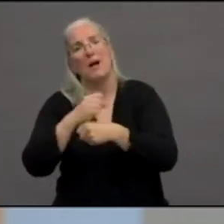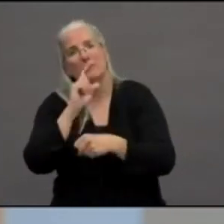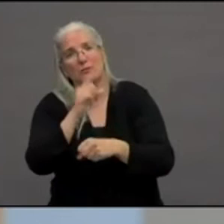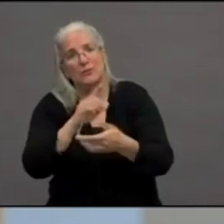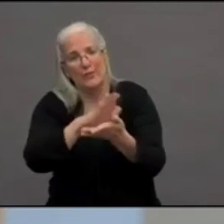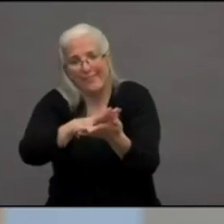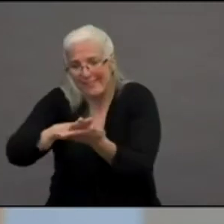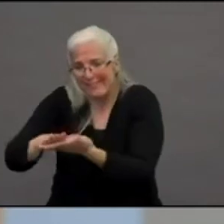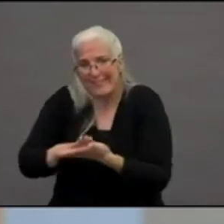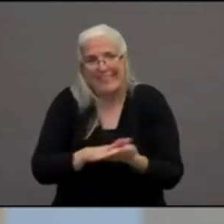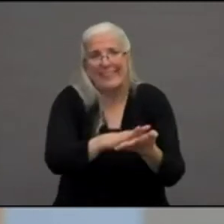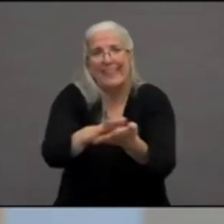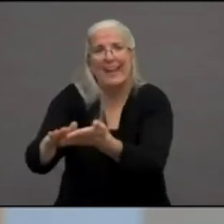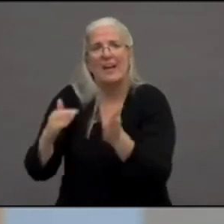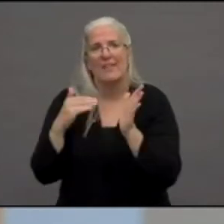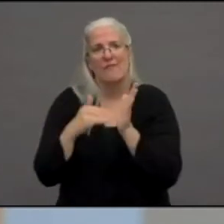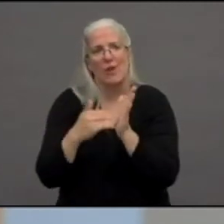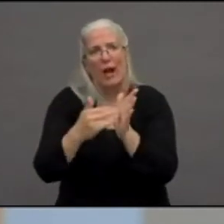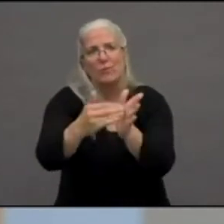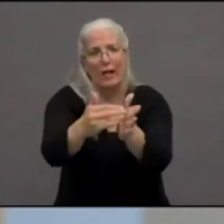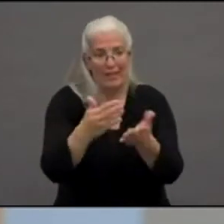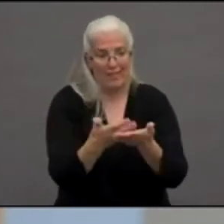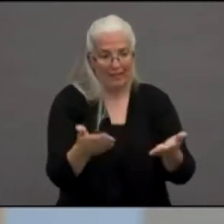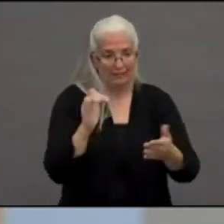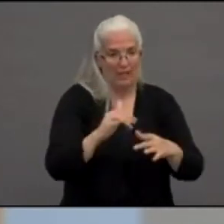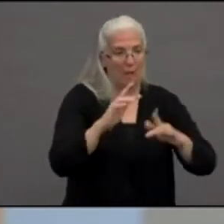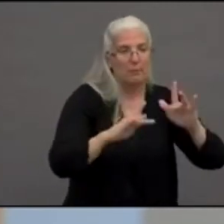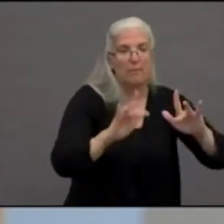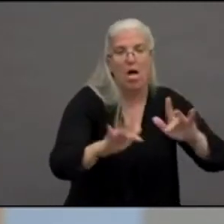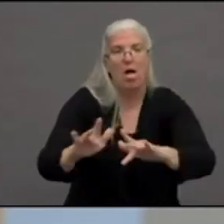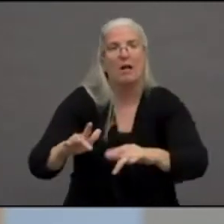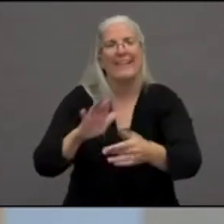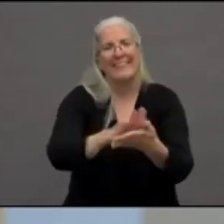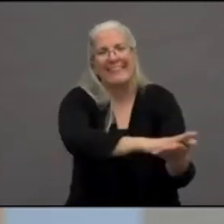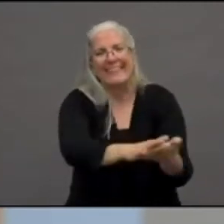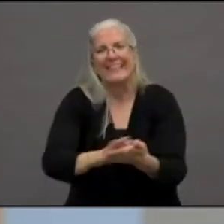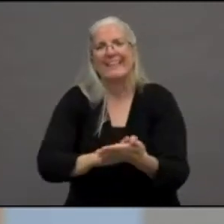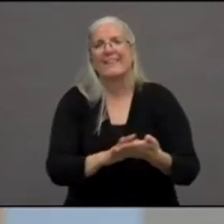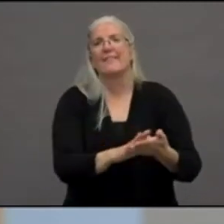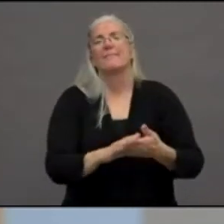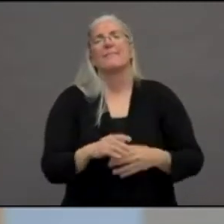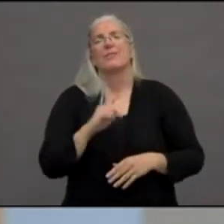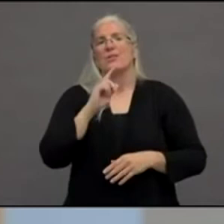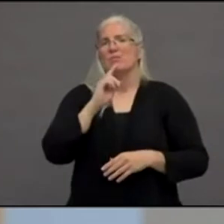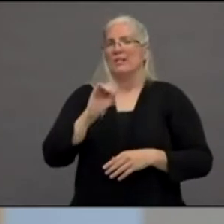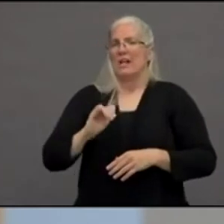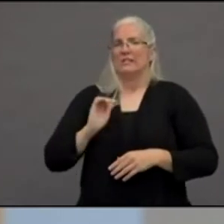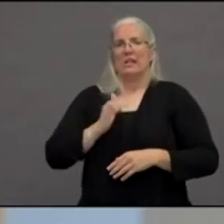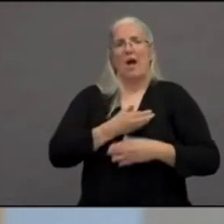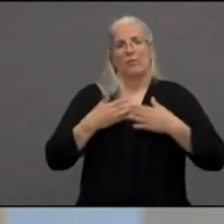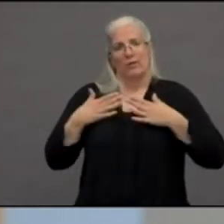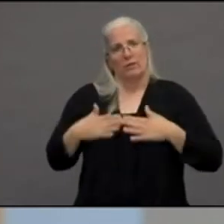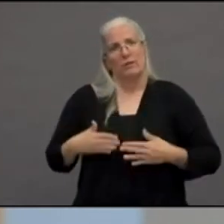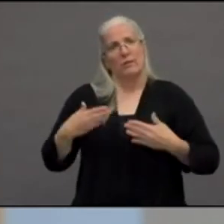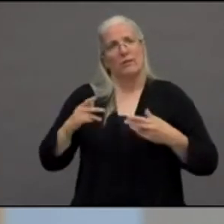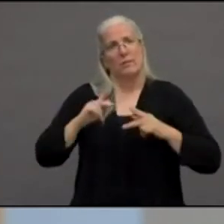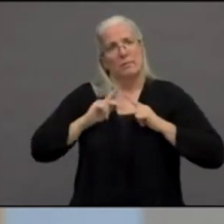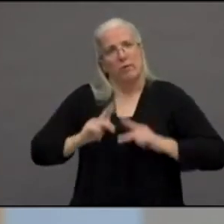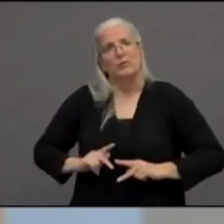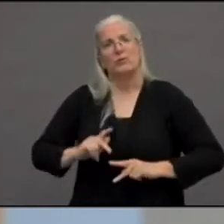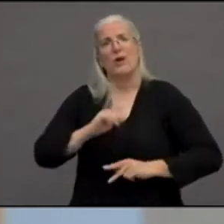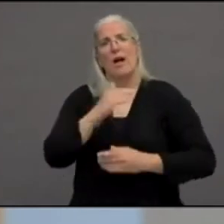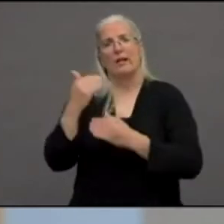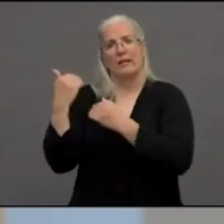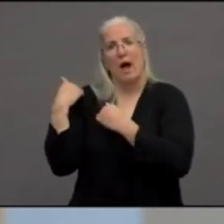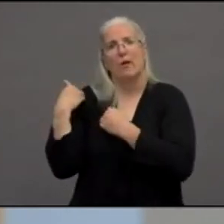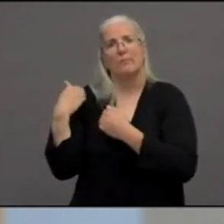really kind of focuses in on the personal accountability of the individuals we have in this county, and to make sure that people aren't going out there and congregating